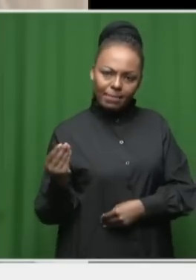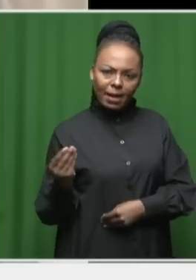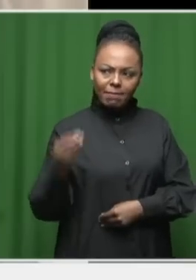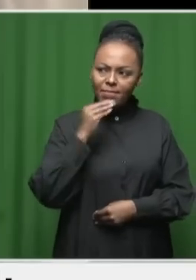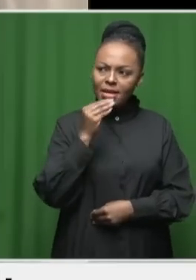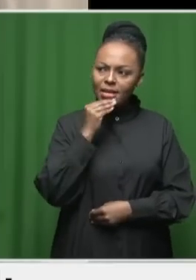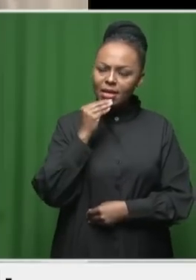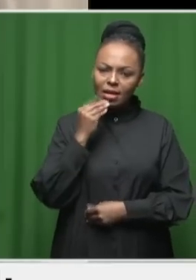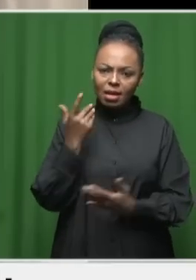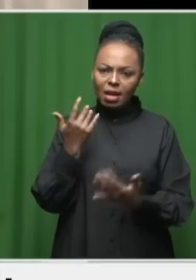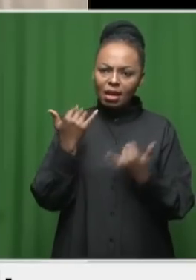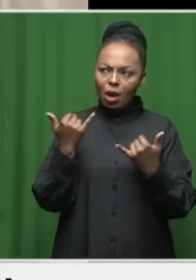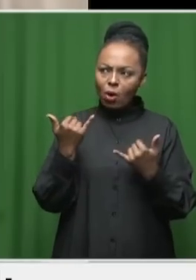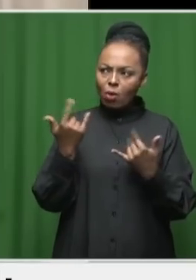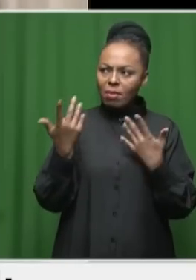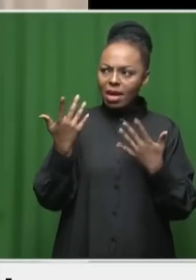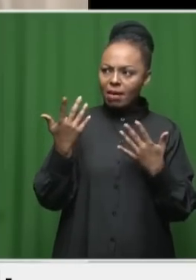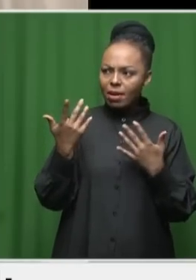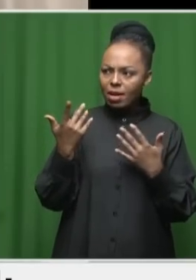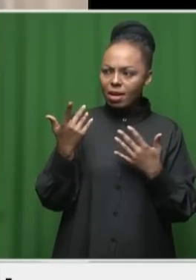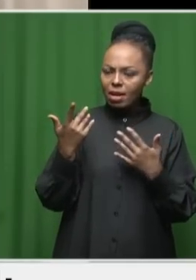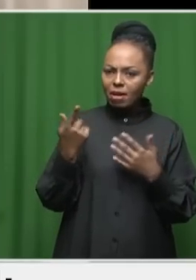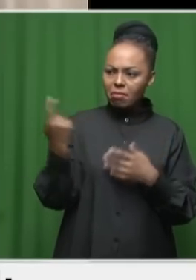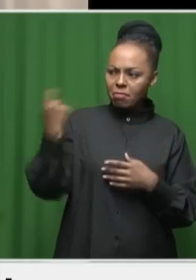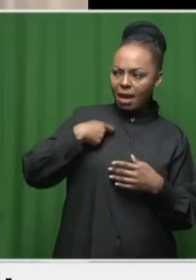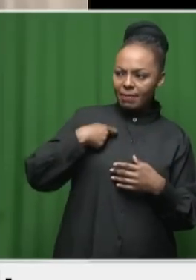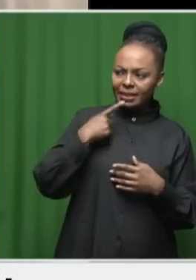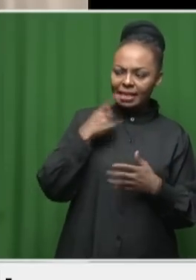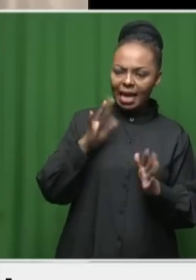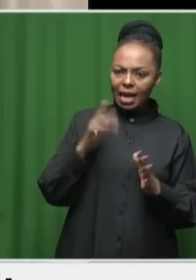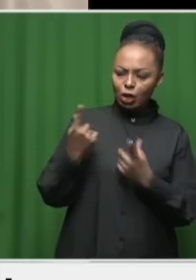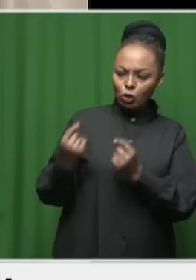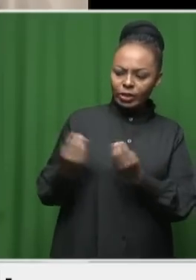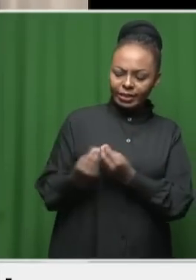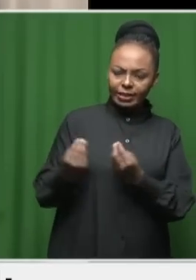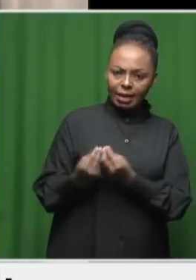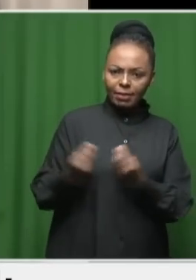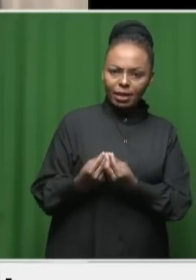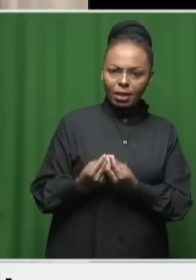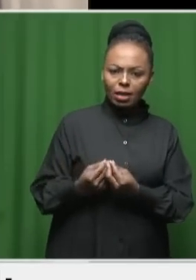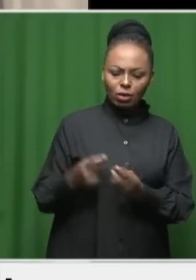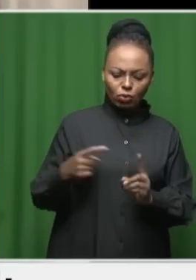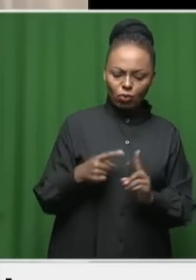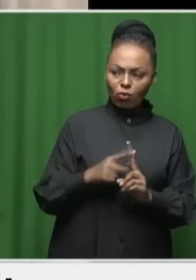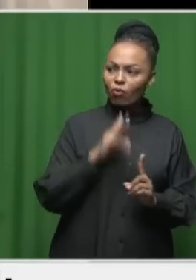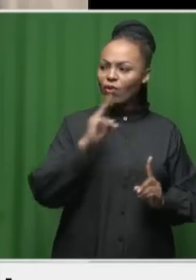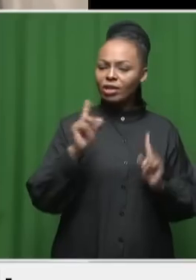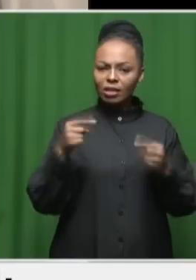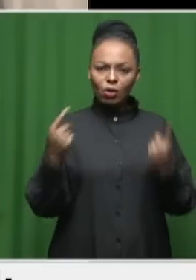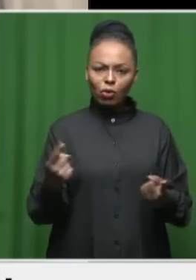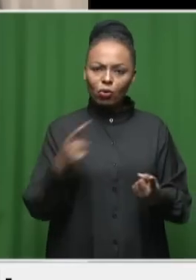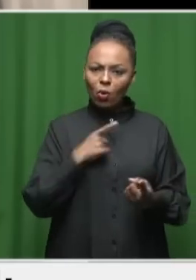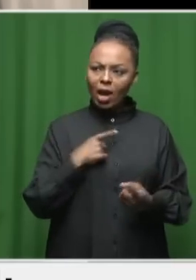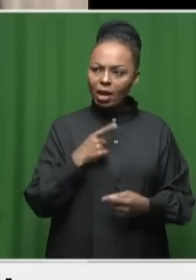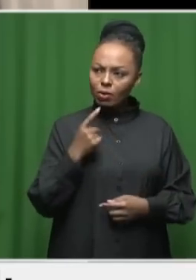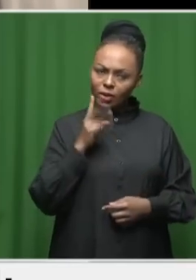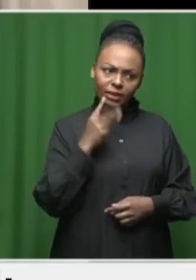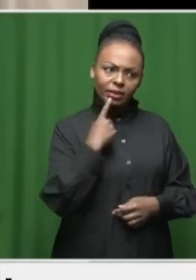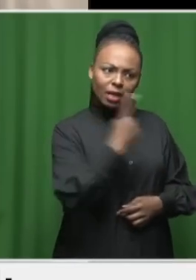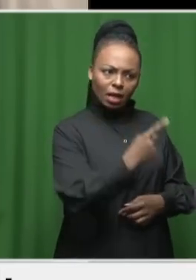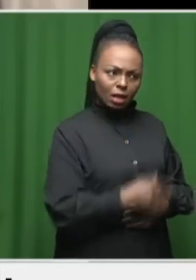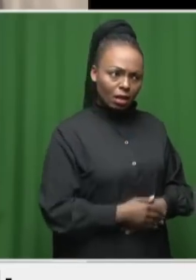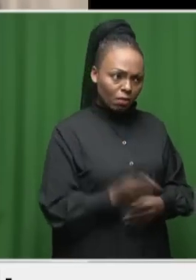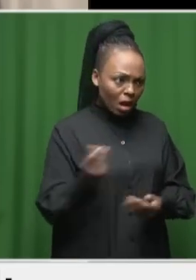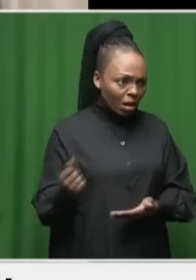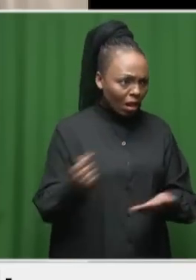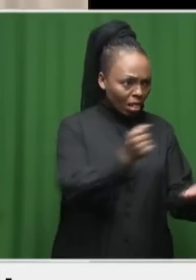bridge and they pay you a bribe and they do substandard work, you can't really raise your voice because they'll tell you, but what do you mean? We're